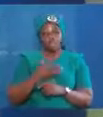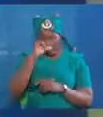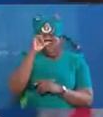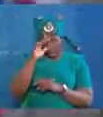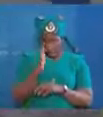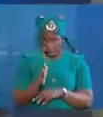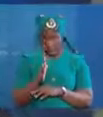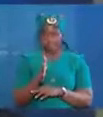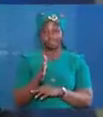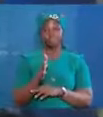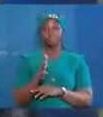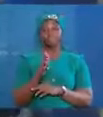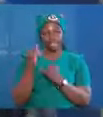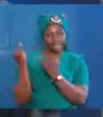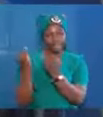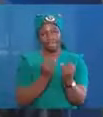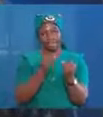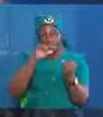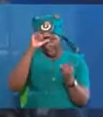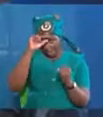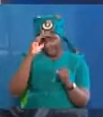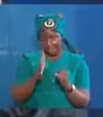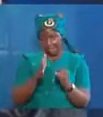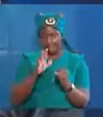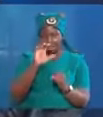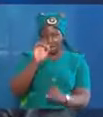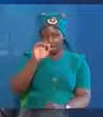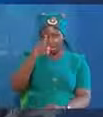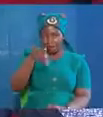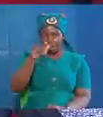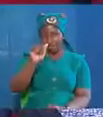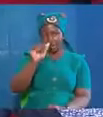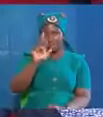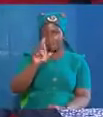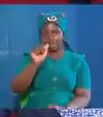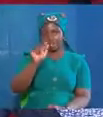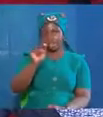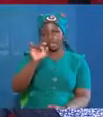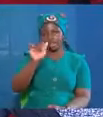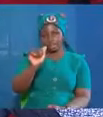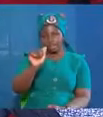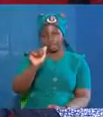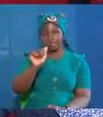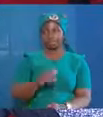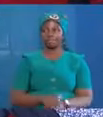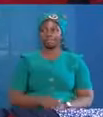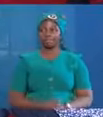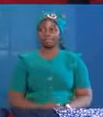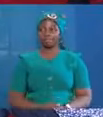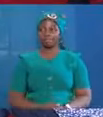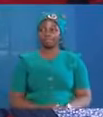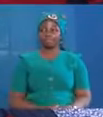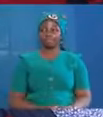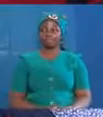I invite Governor Oparanya Nishuda On behalf of all the governors.